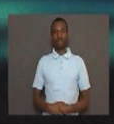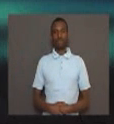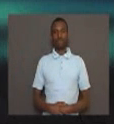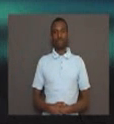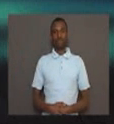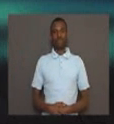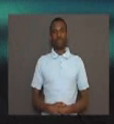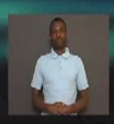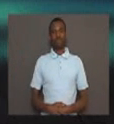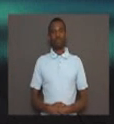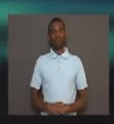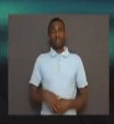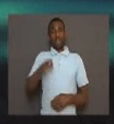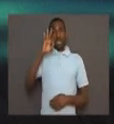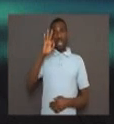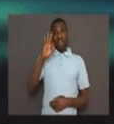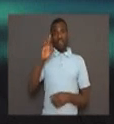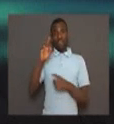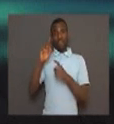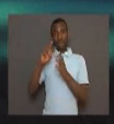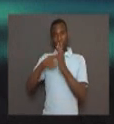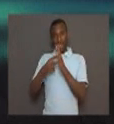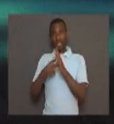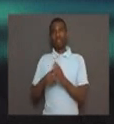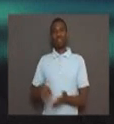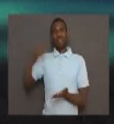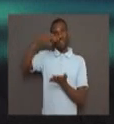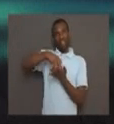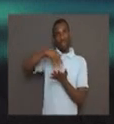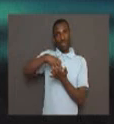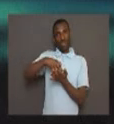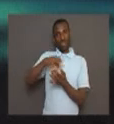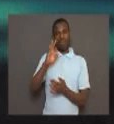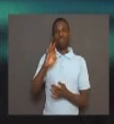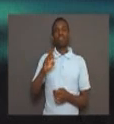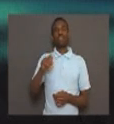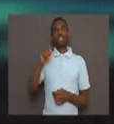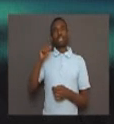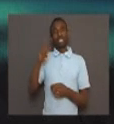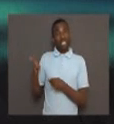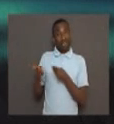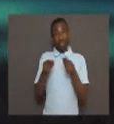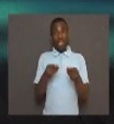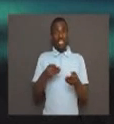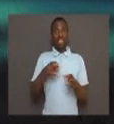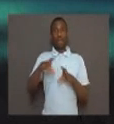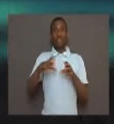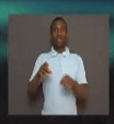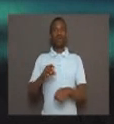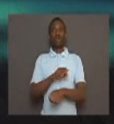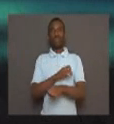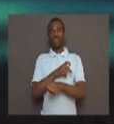L, where F is the frequency of the supply's phase